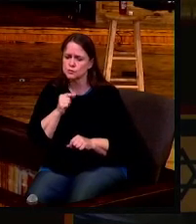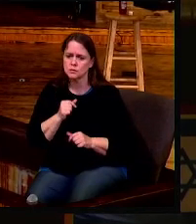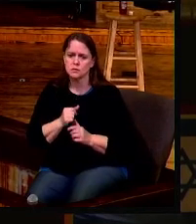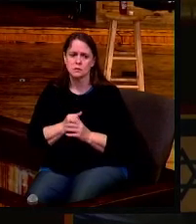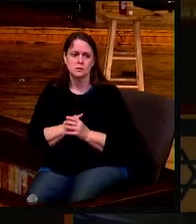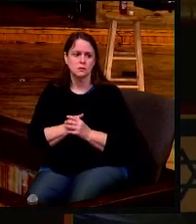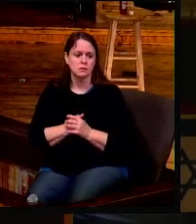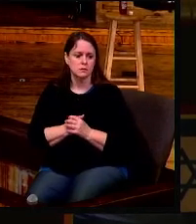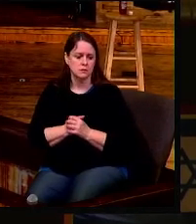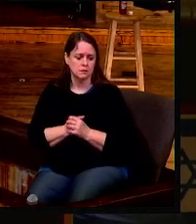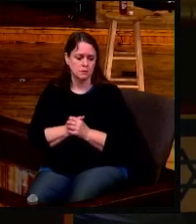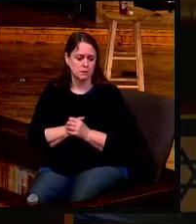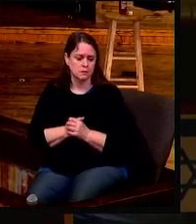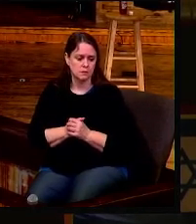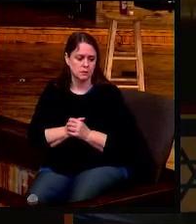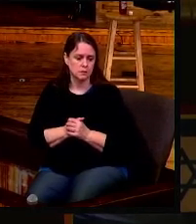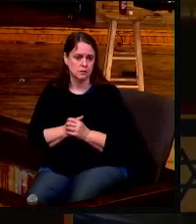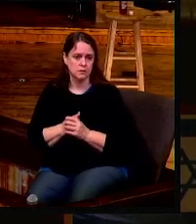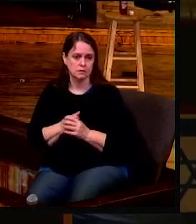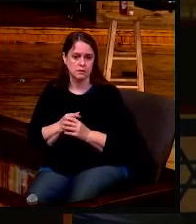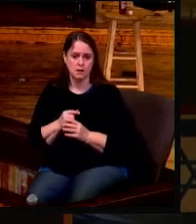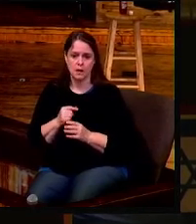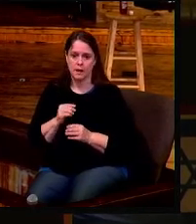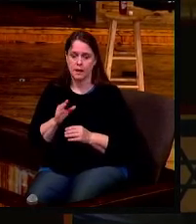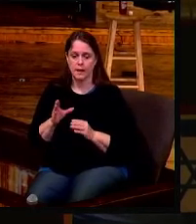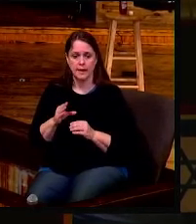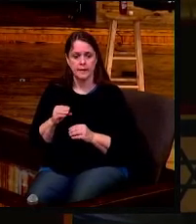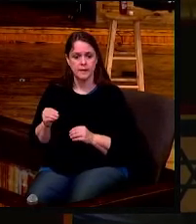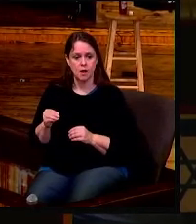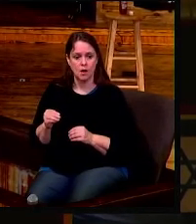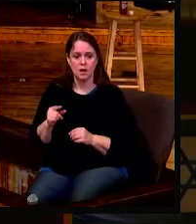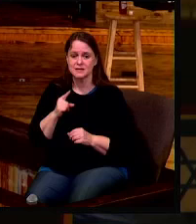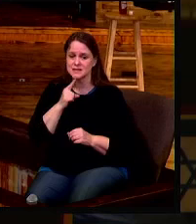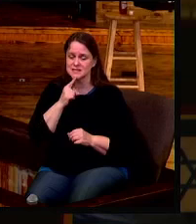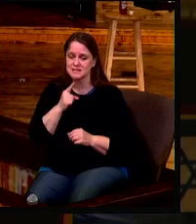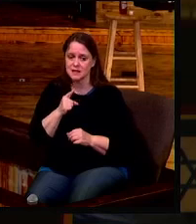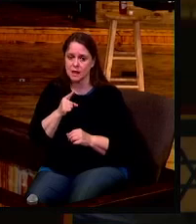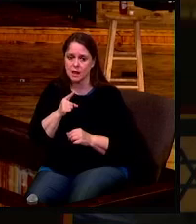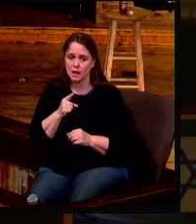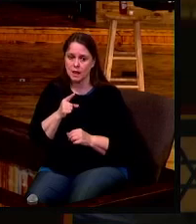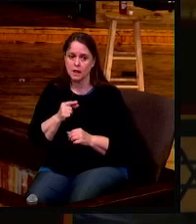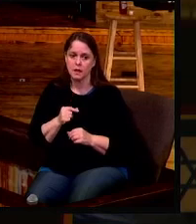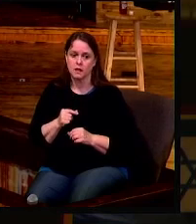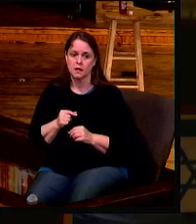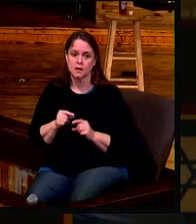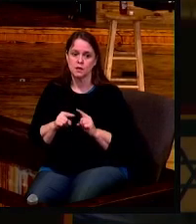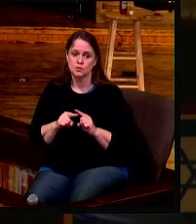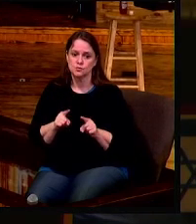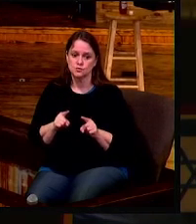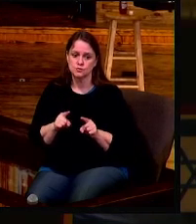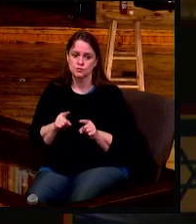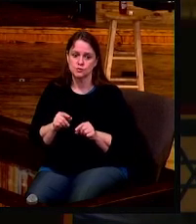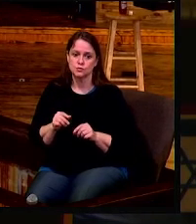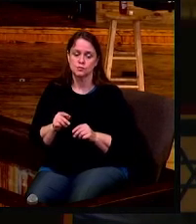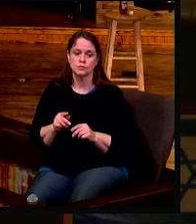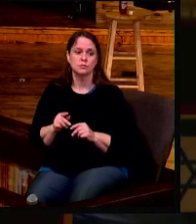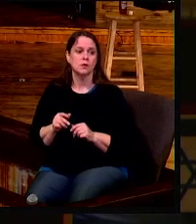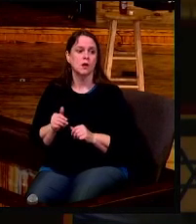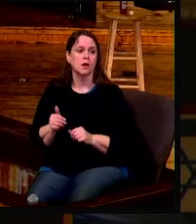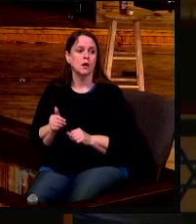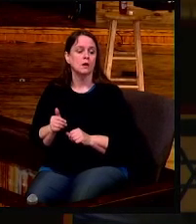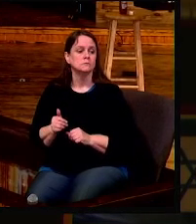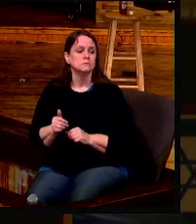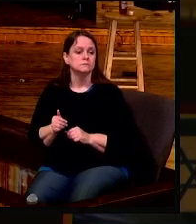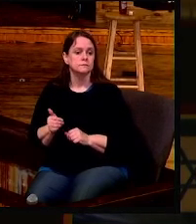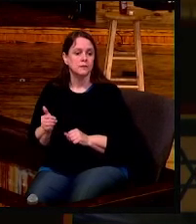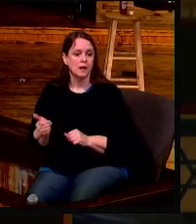yes. But sometimes we have to ask the question, even from your spouse. There are things that get confessed to me or